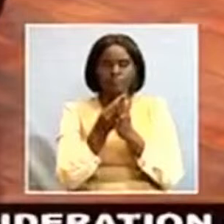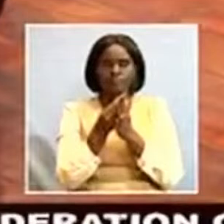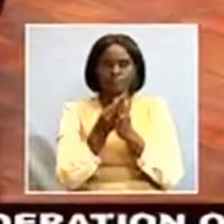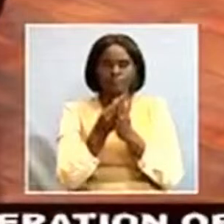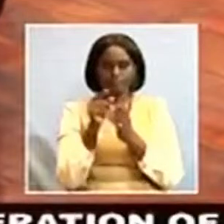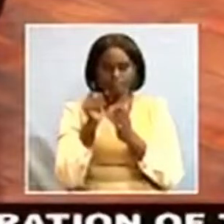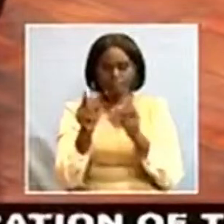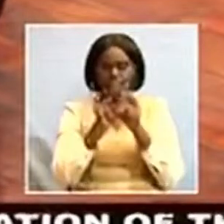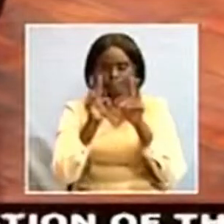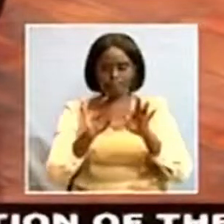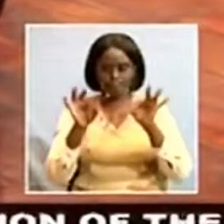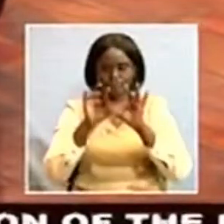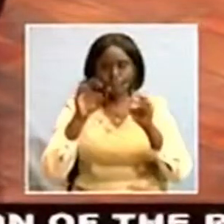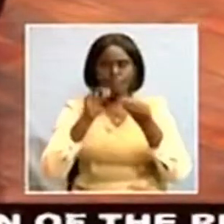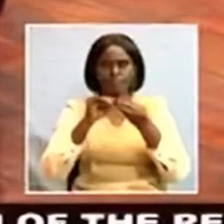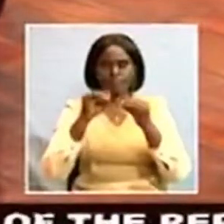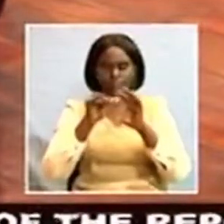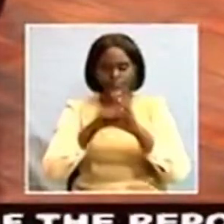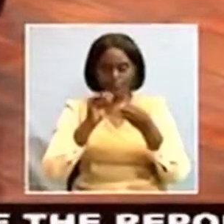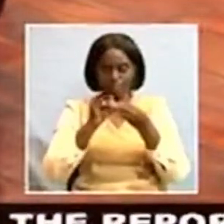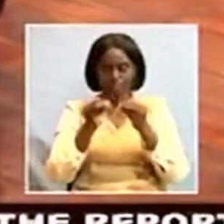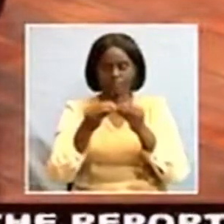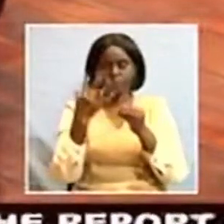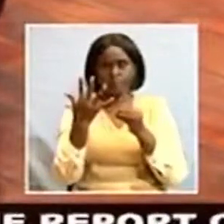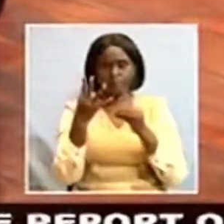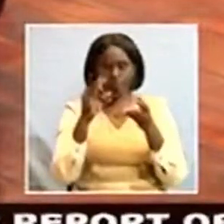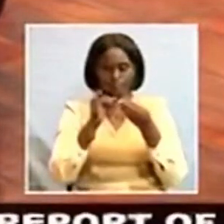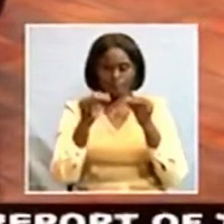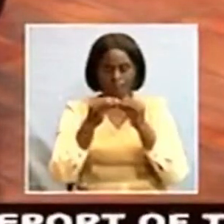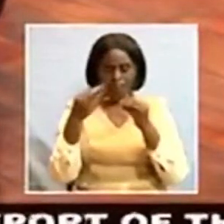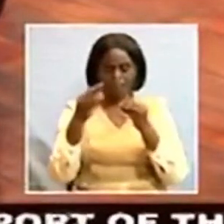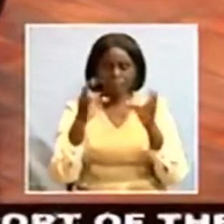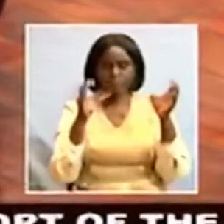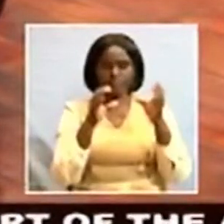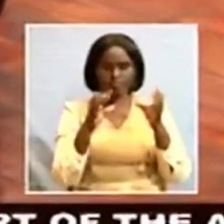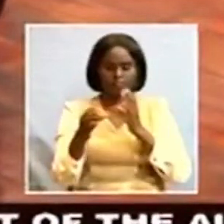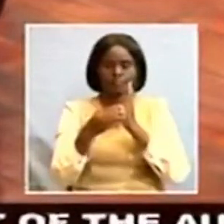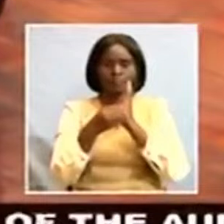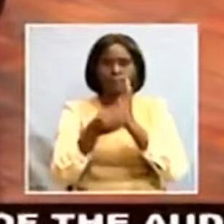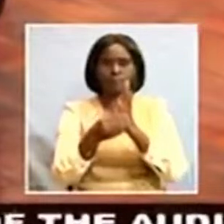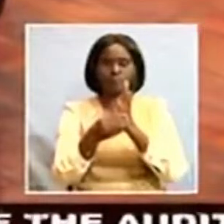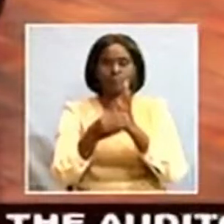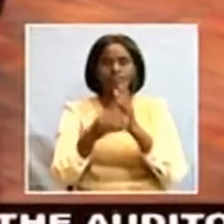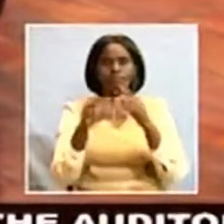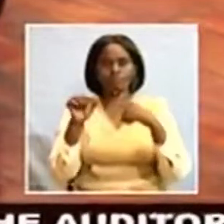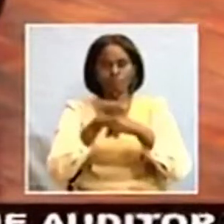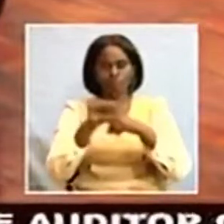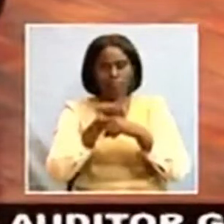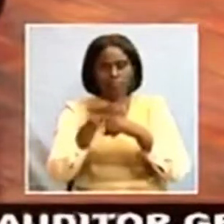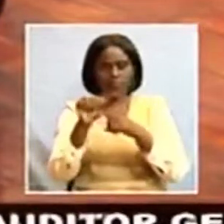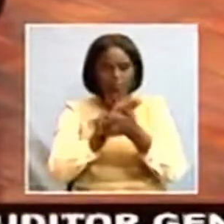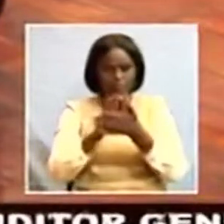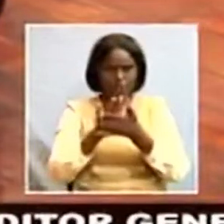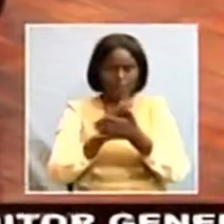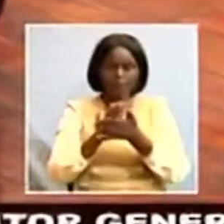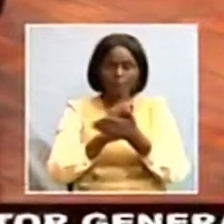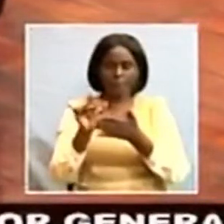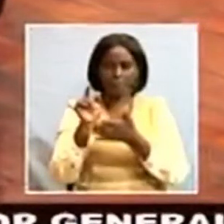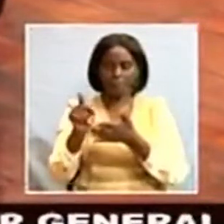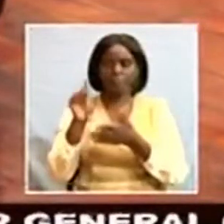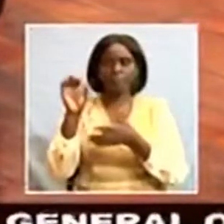Key output number 5, number of community-led total sanitation trained, which stood at